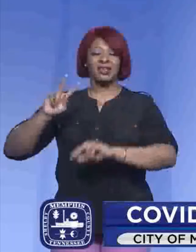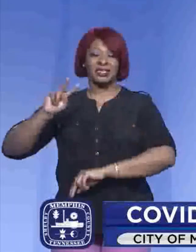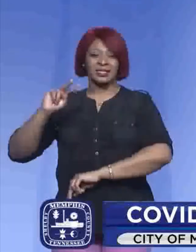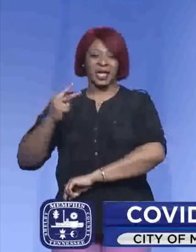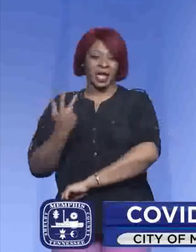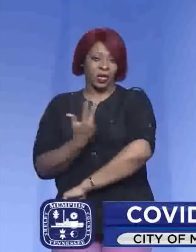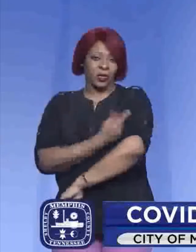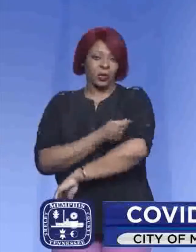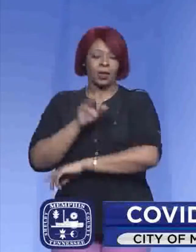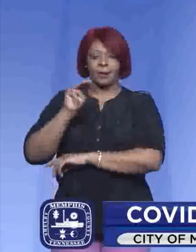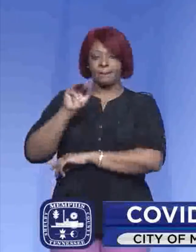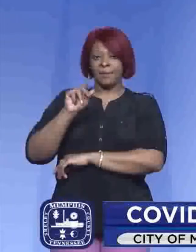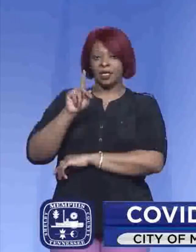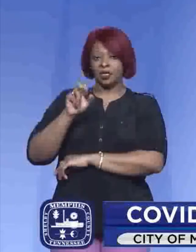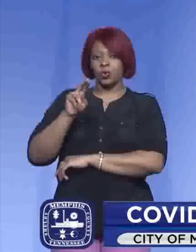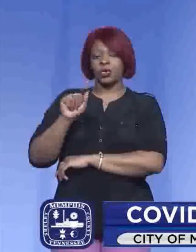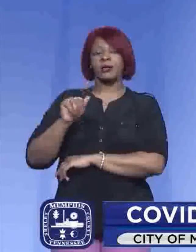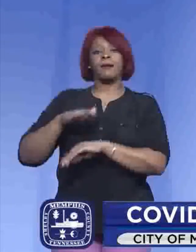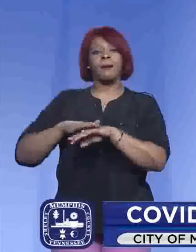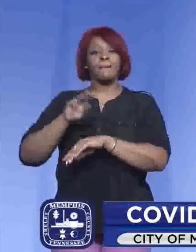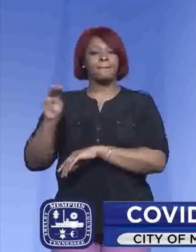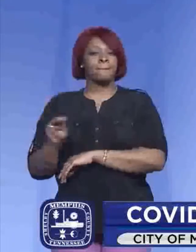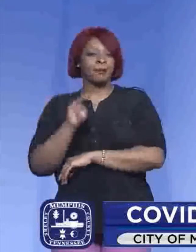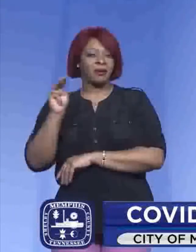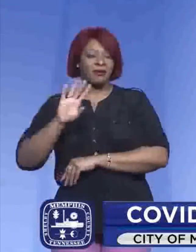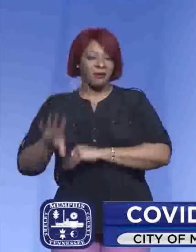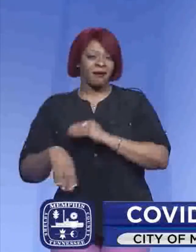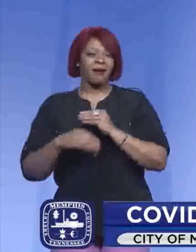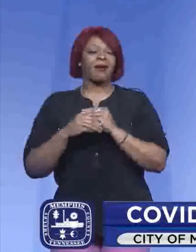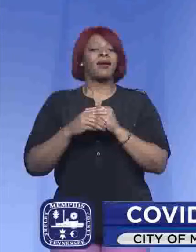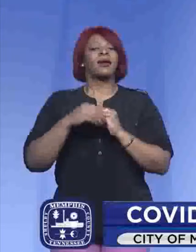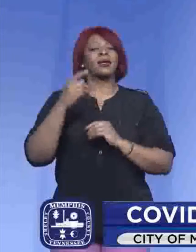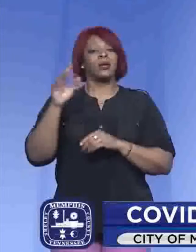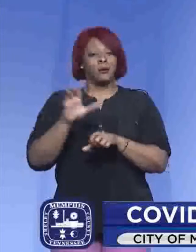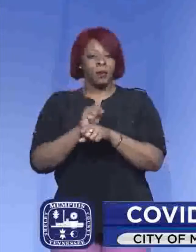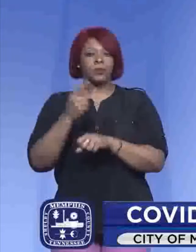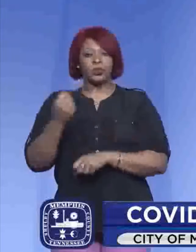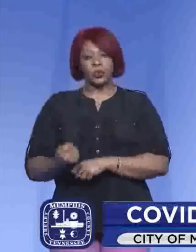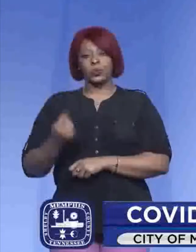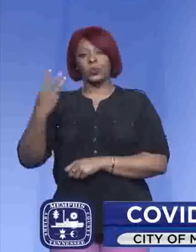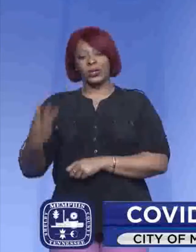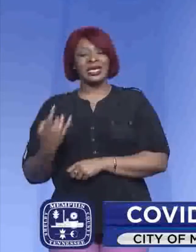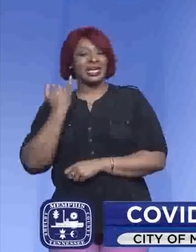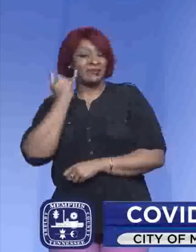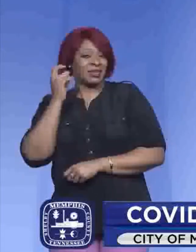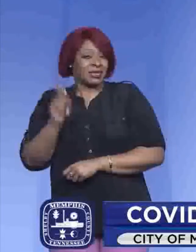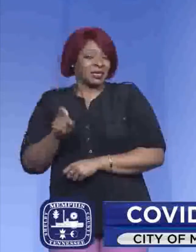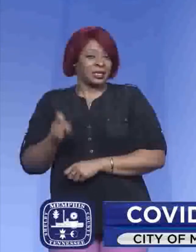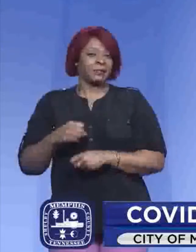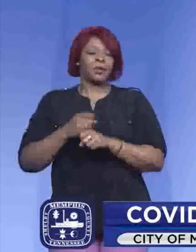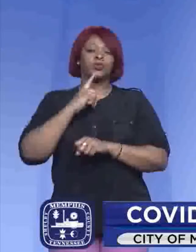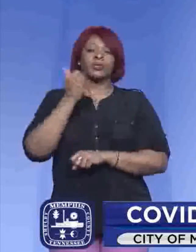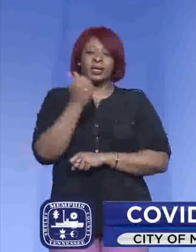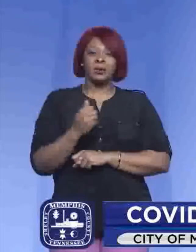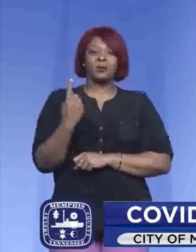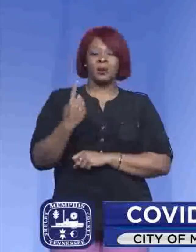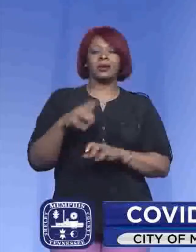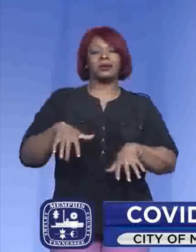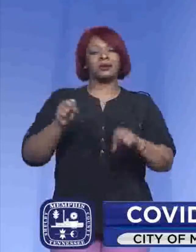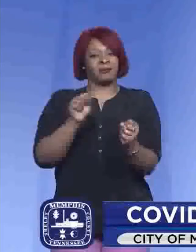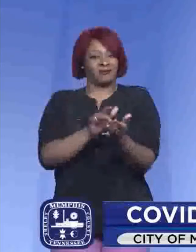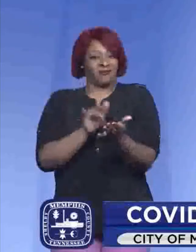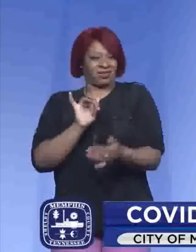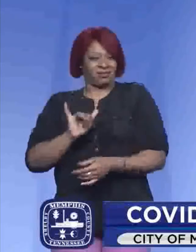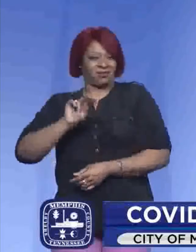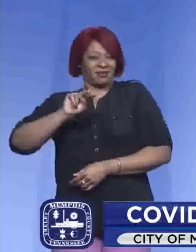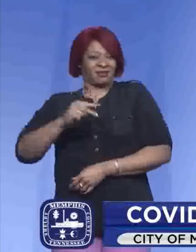of Moderna. On Monday, we open up additional appointments for Tuesday and Wednesday if we need to, just to make sure that anybody can take advantage of